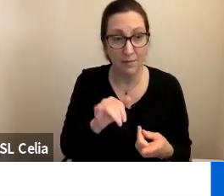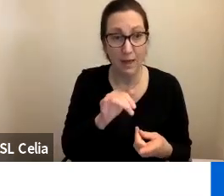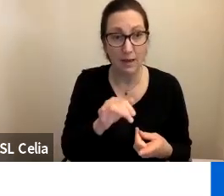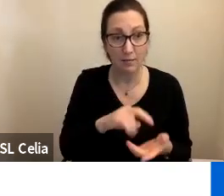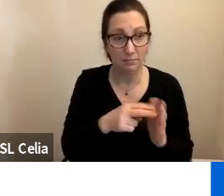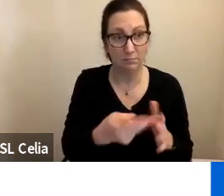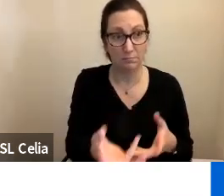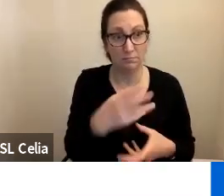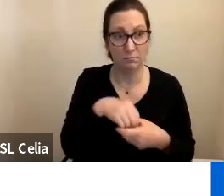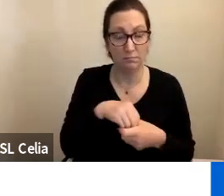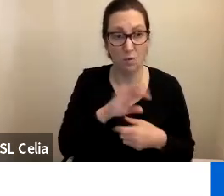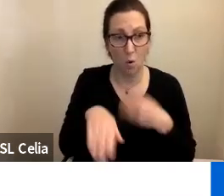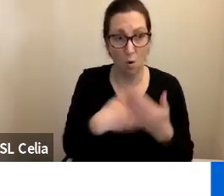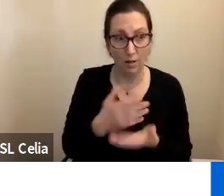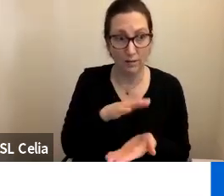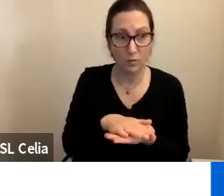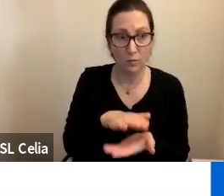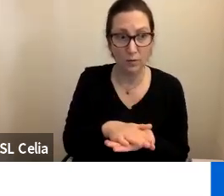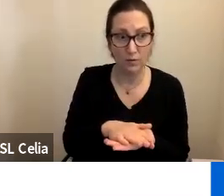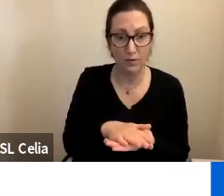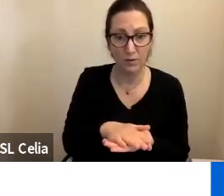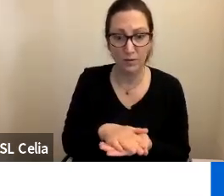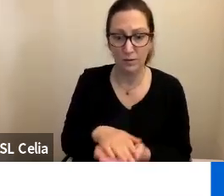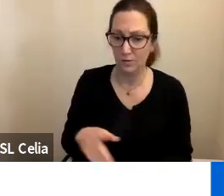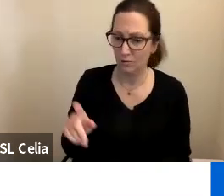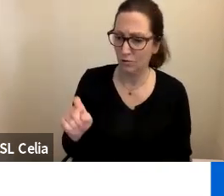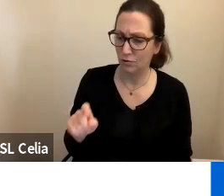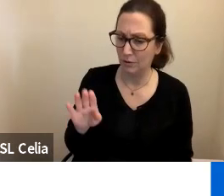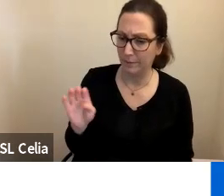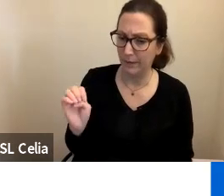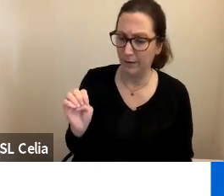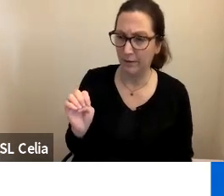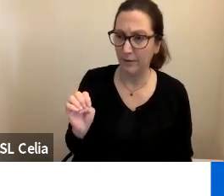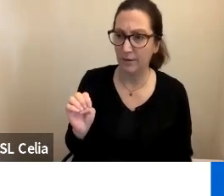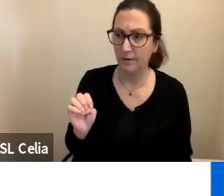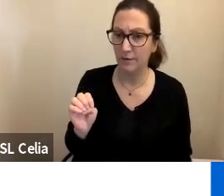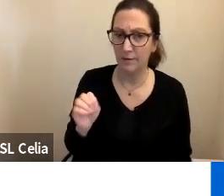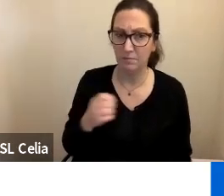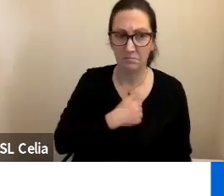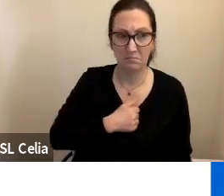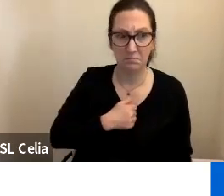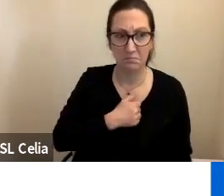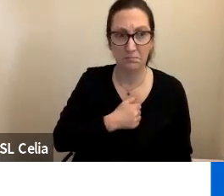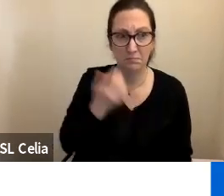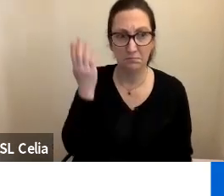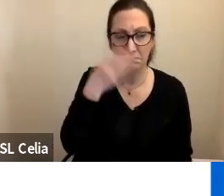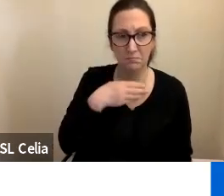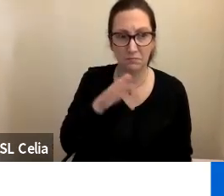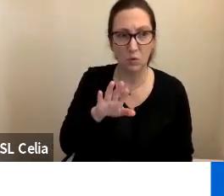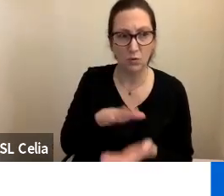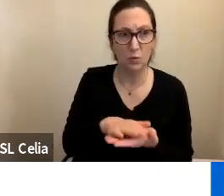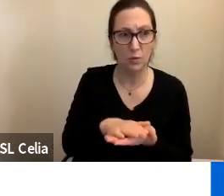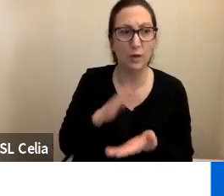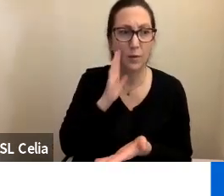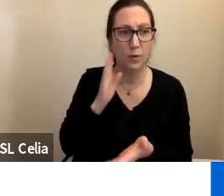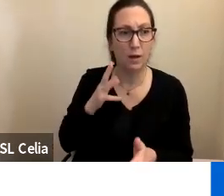schools? It should be, Ms. Grassa, and I apologize for that oversight, and I will make sure it is